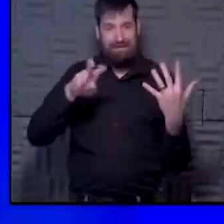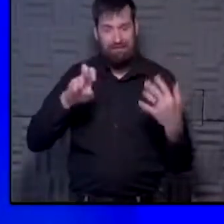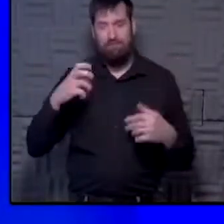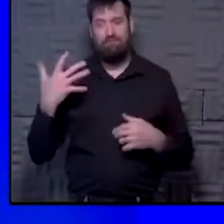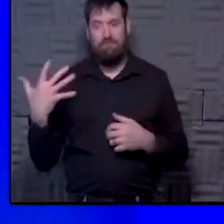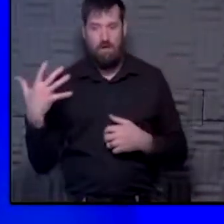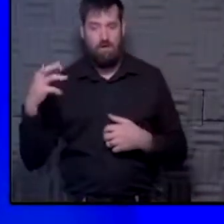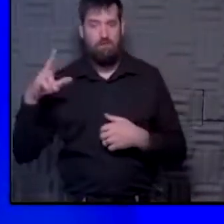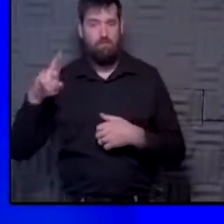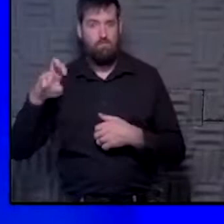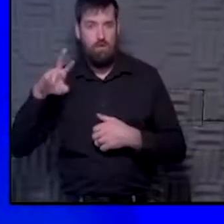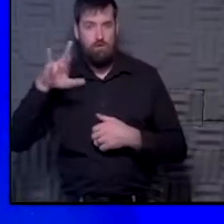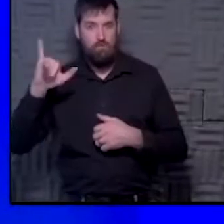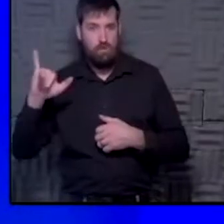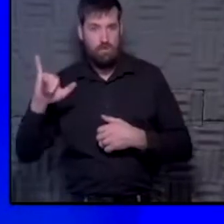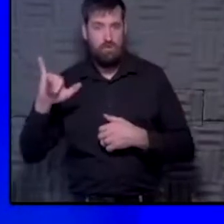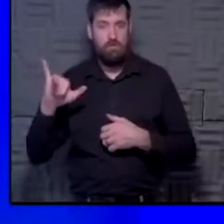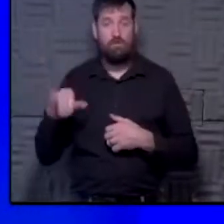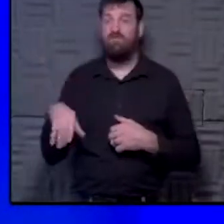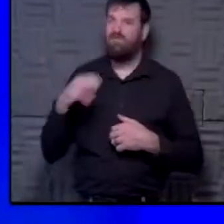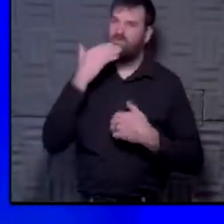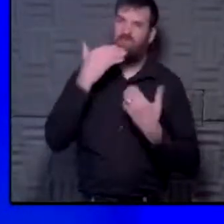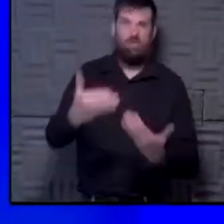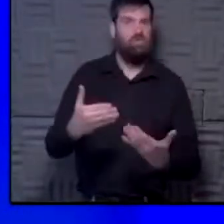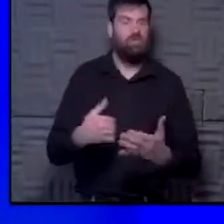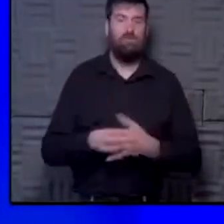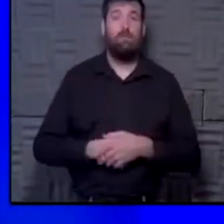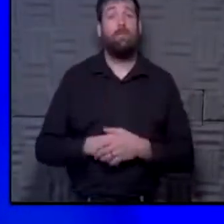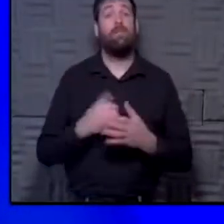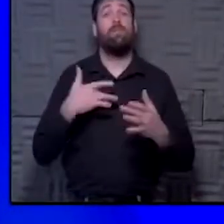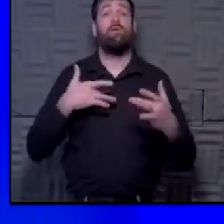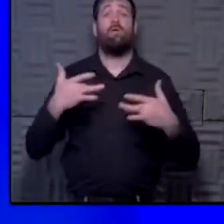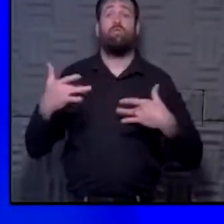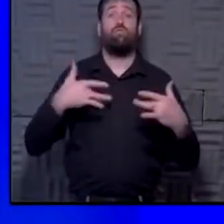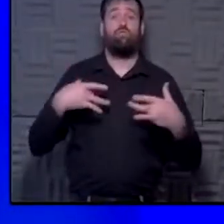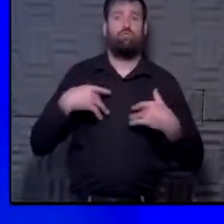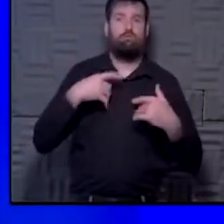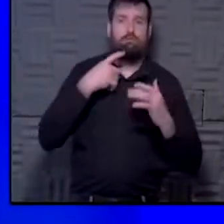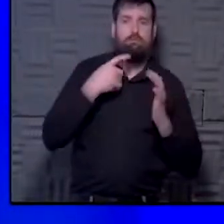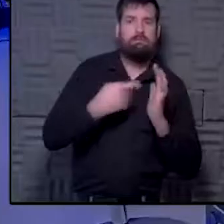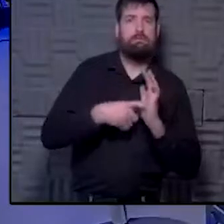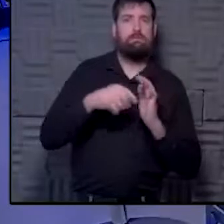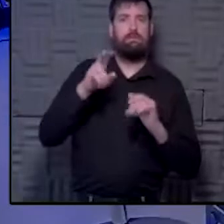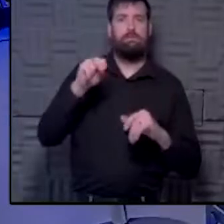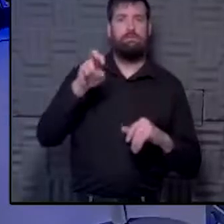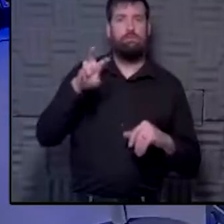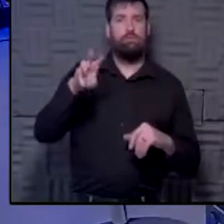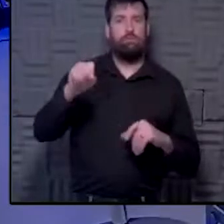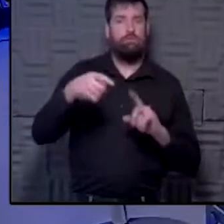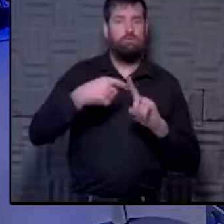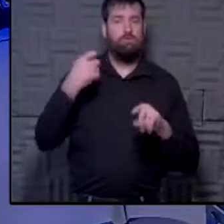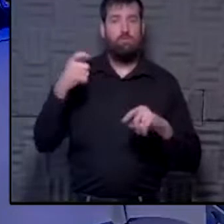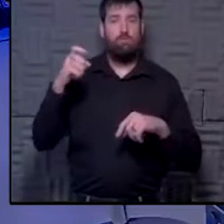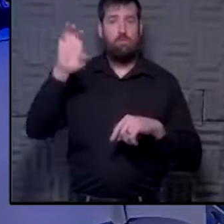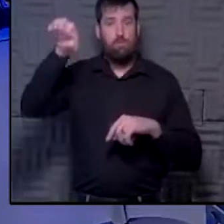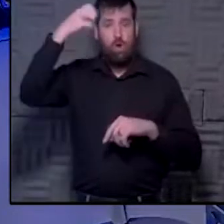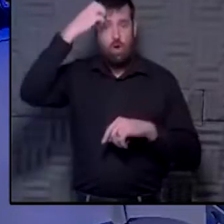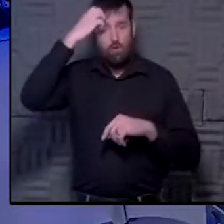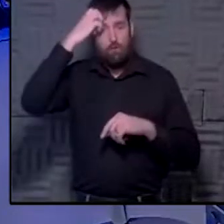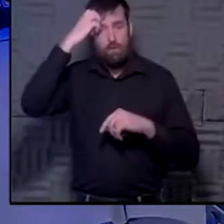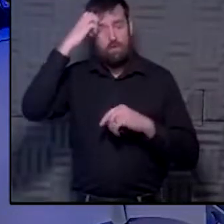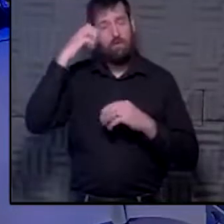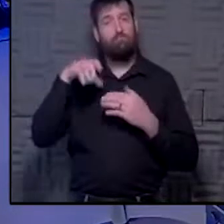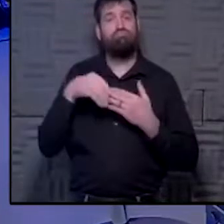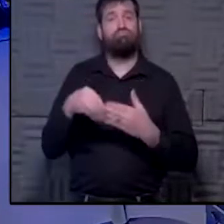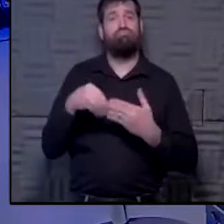That's recoveries. down. So That's way down. I think that's really good. My concern is if you hear news reports from Europe about loosening restrictions and now surges